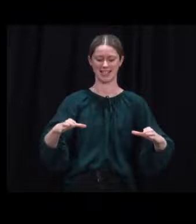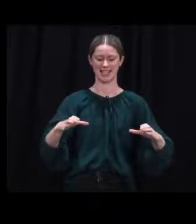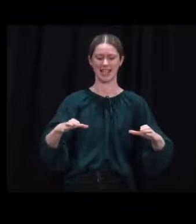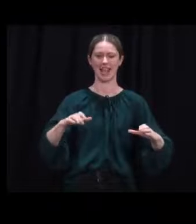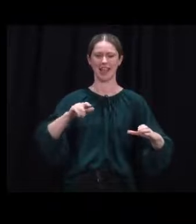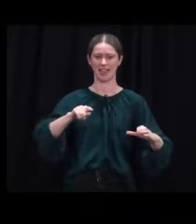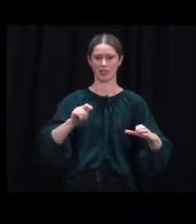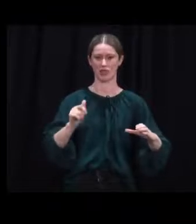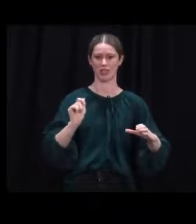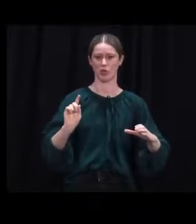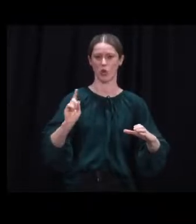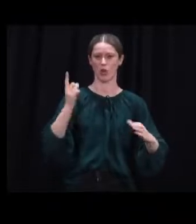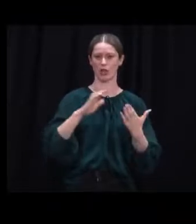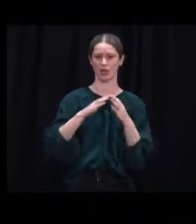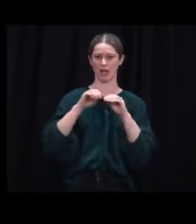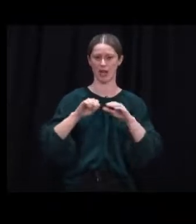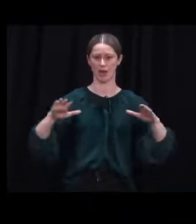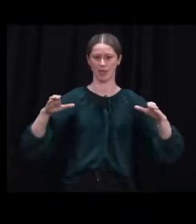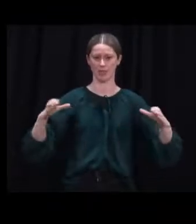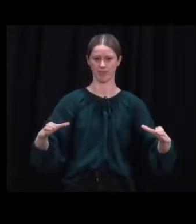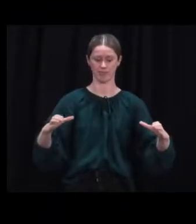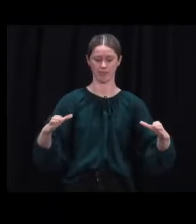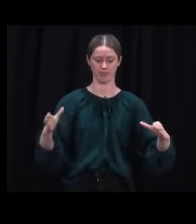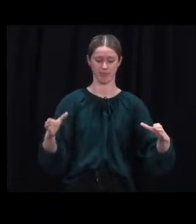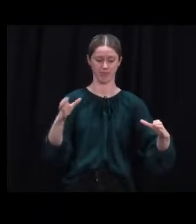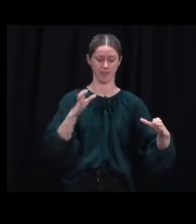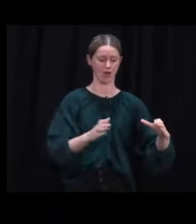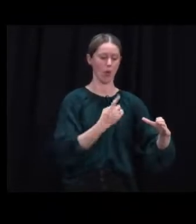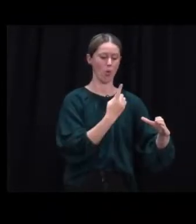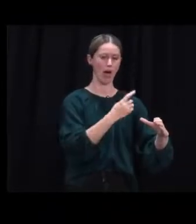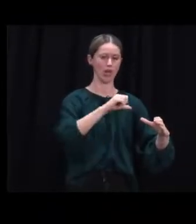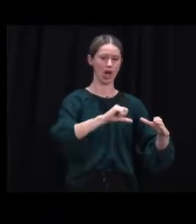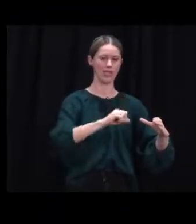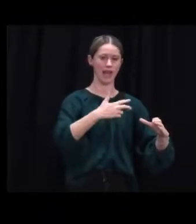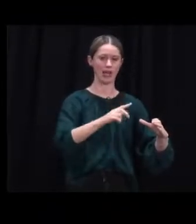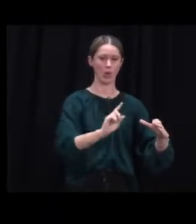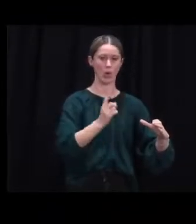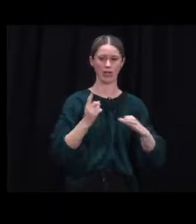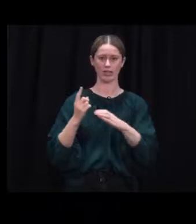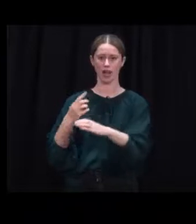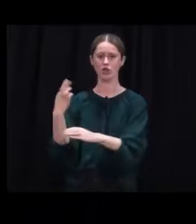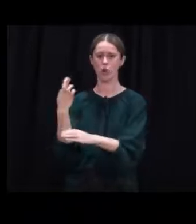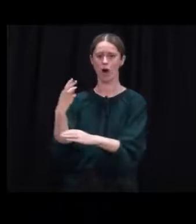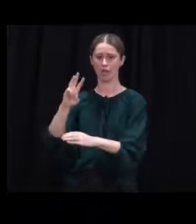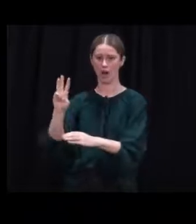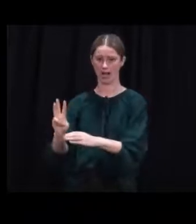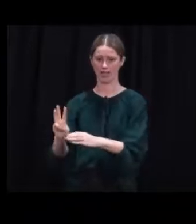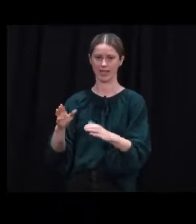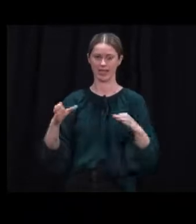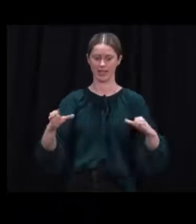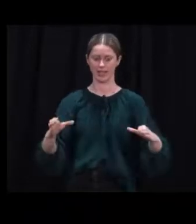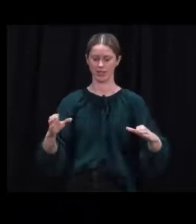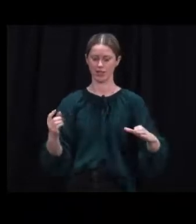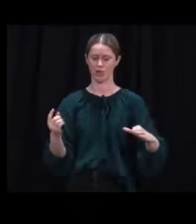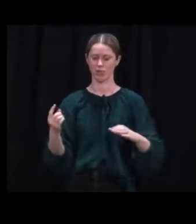total number associated with this outbreak to 210 cases. That is in the Auckland community outbreak. Of